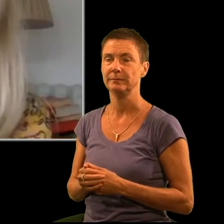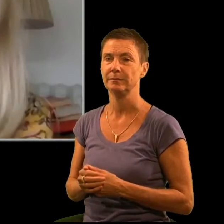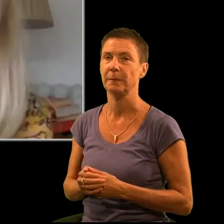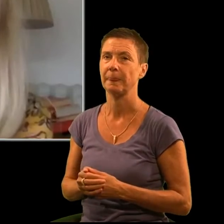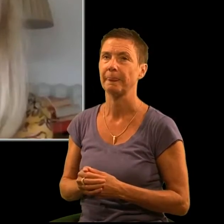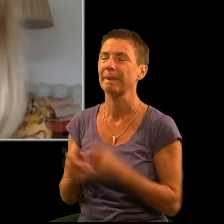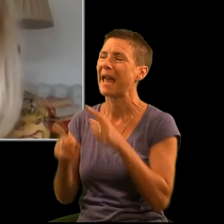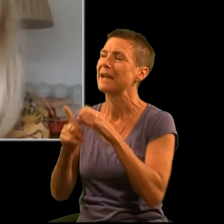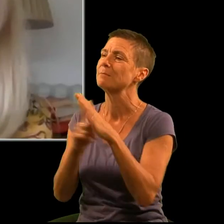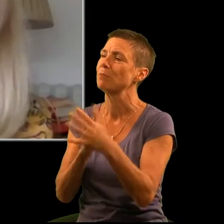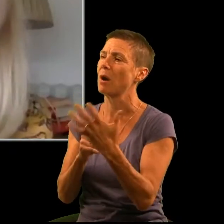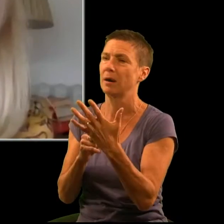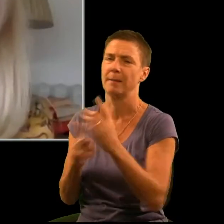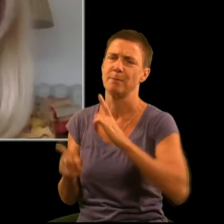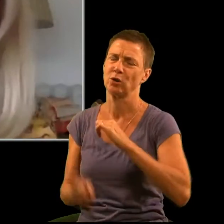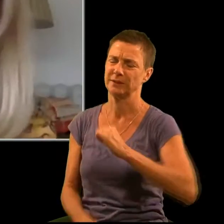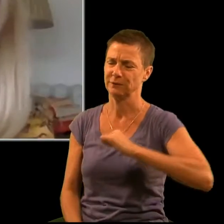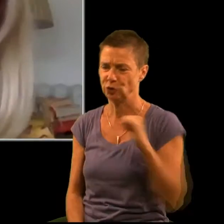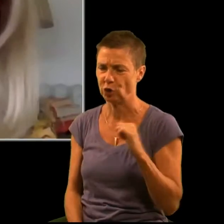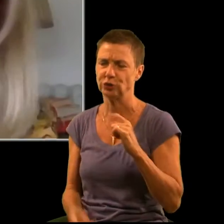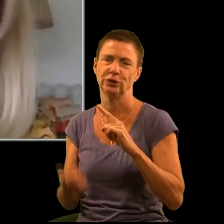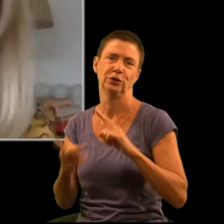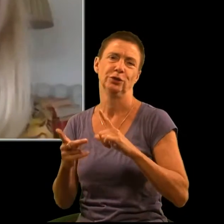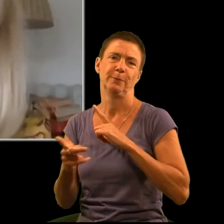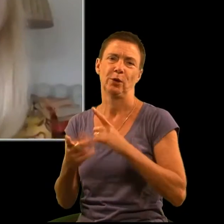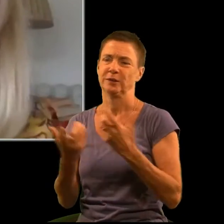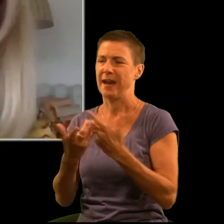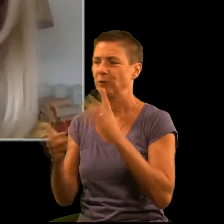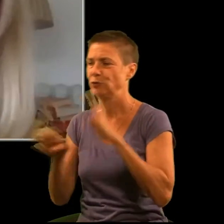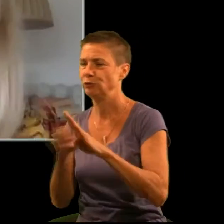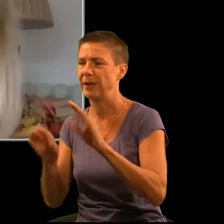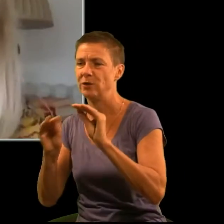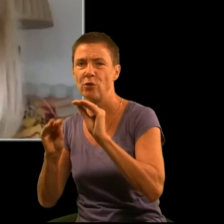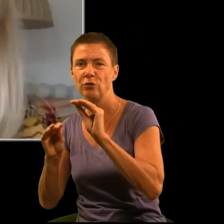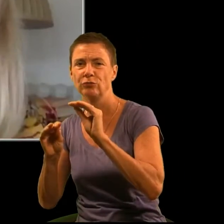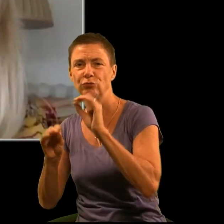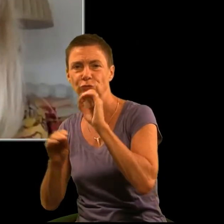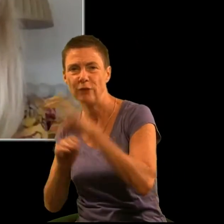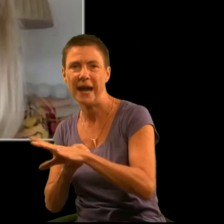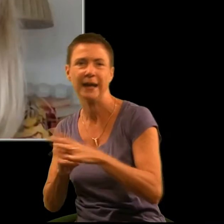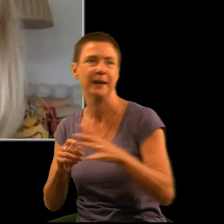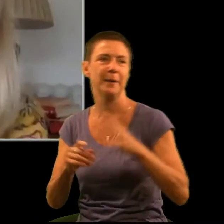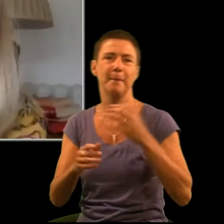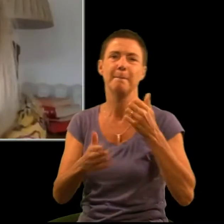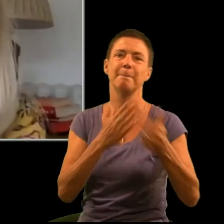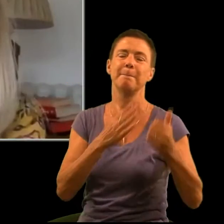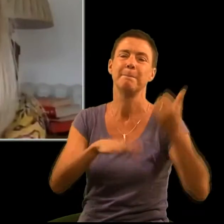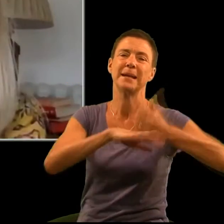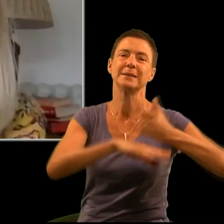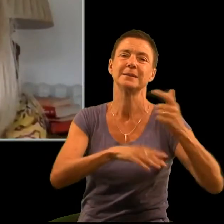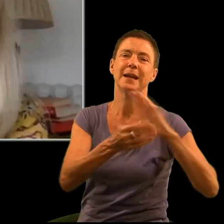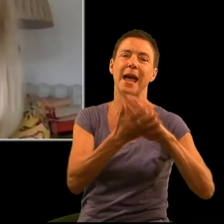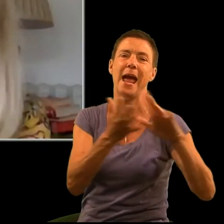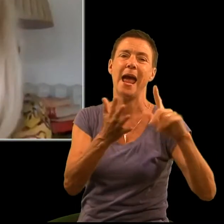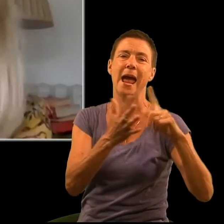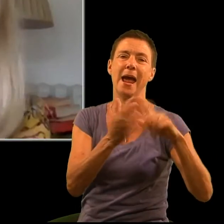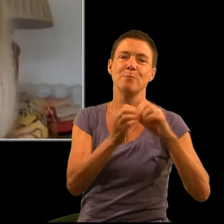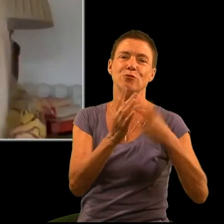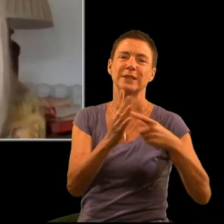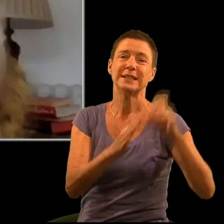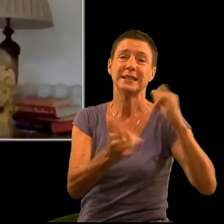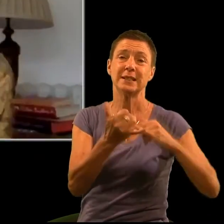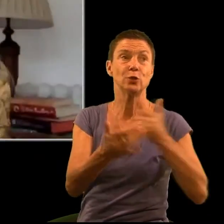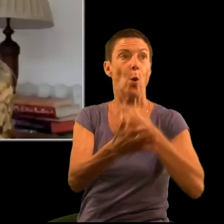because Edinburgh has because of the Scottish, because of How to Train Your Dragon being based on the Inner Hebrides, we always try and do that. So